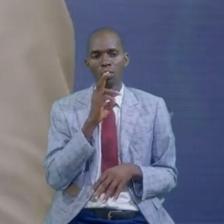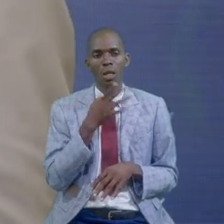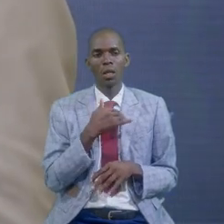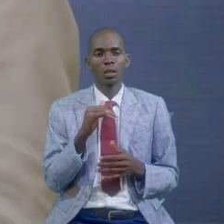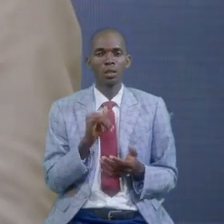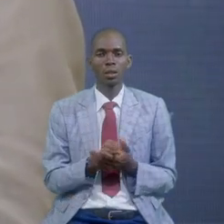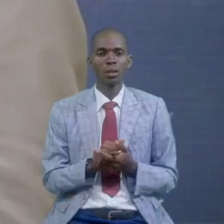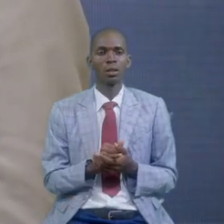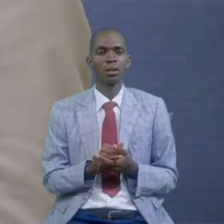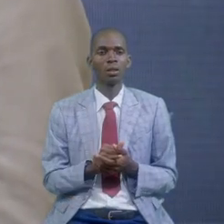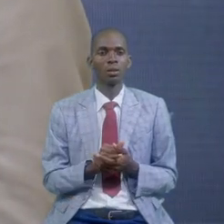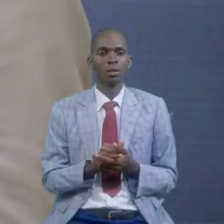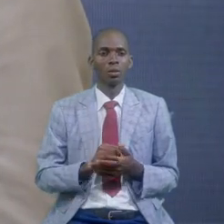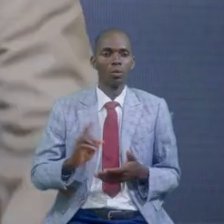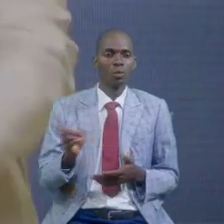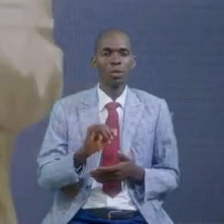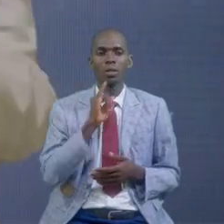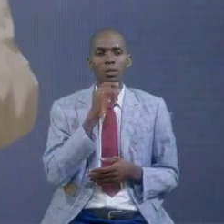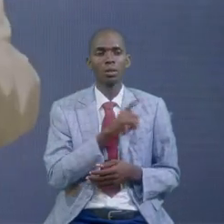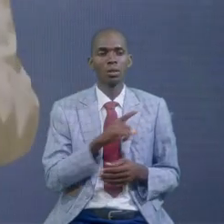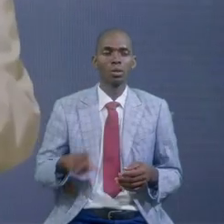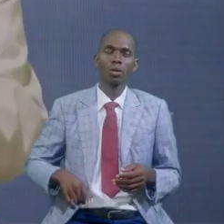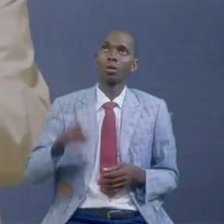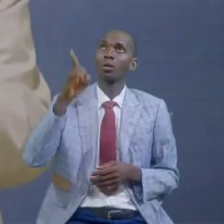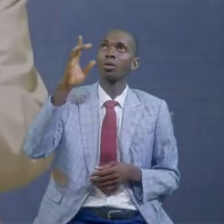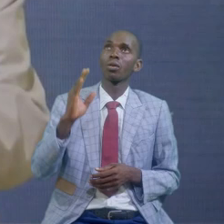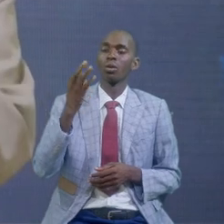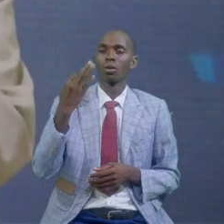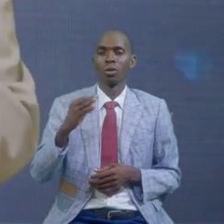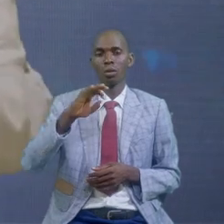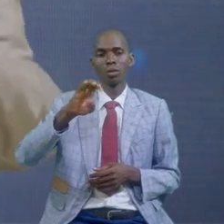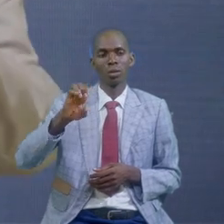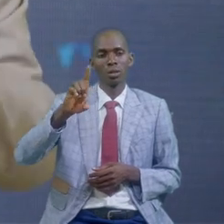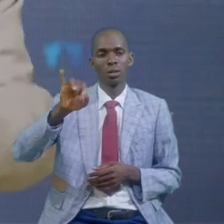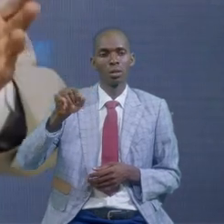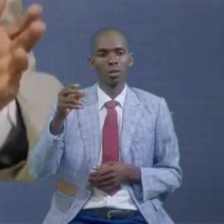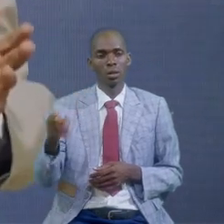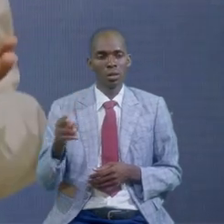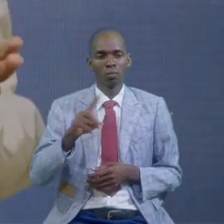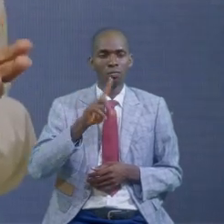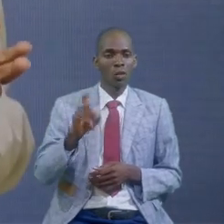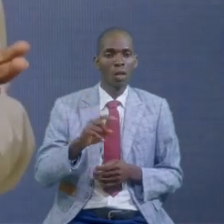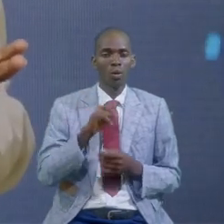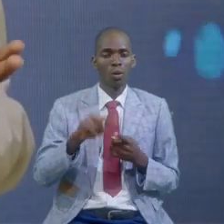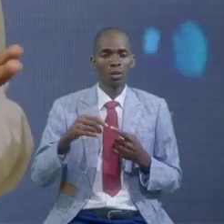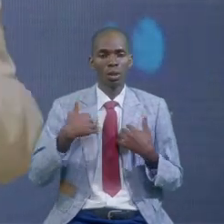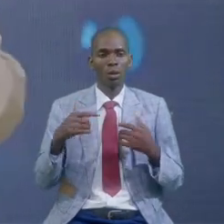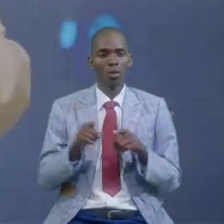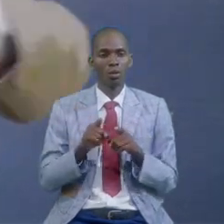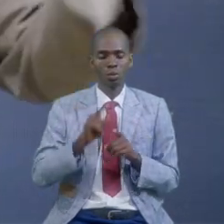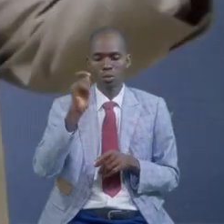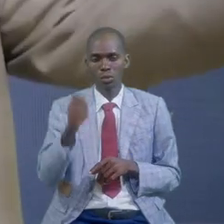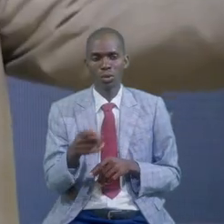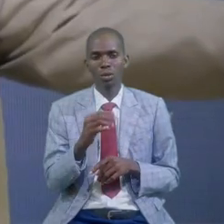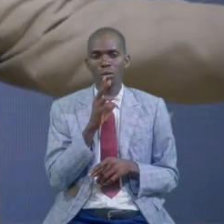the Lord God of Elijah? And when he also had smitten the waters,